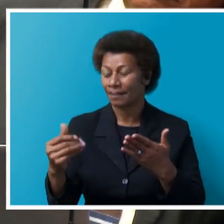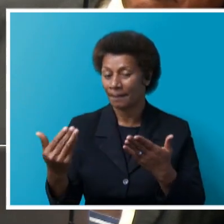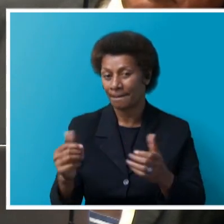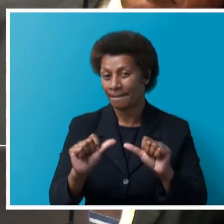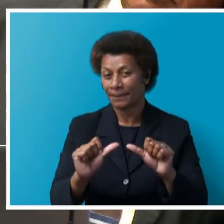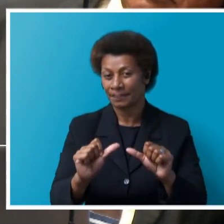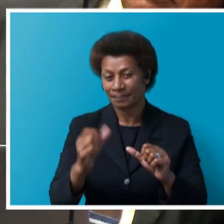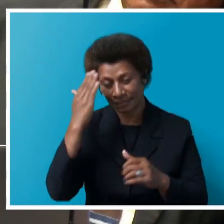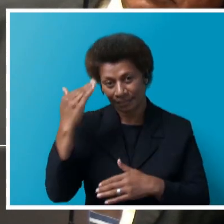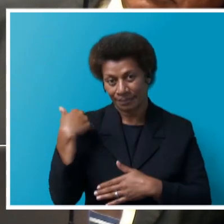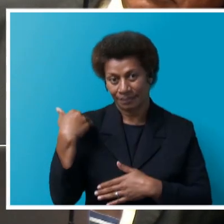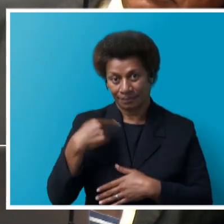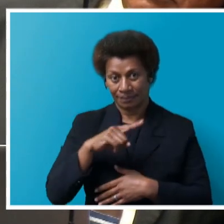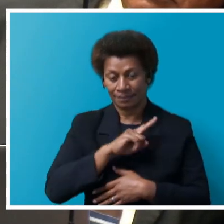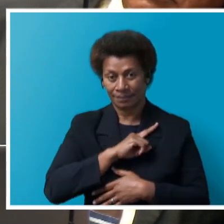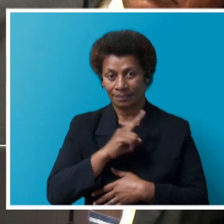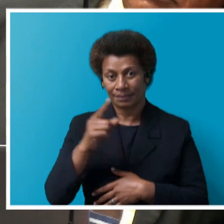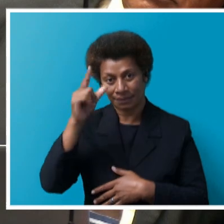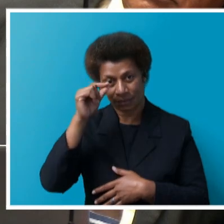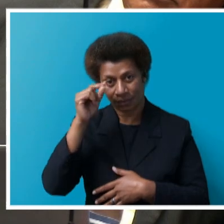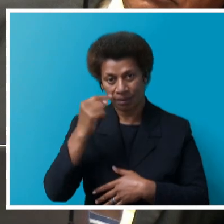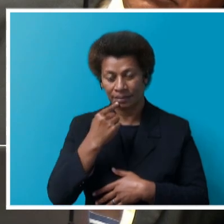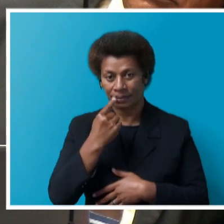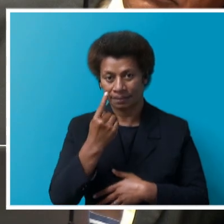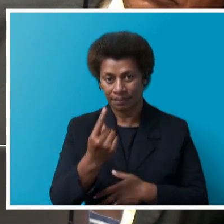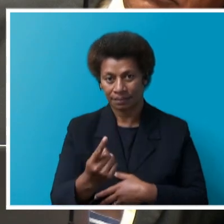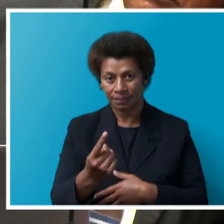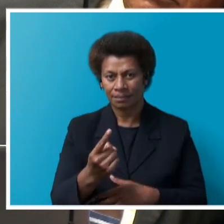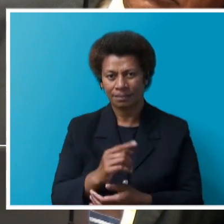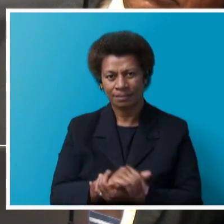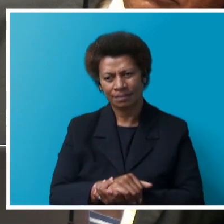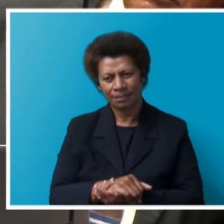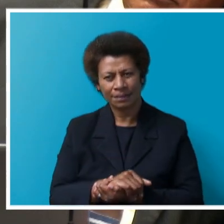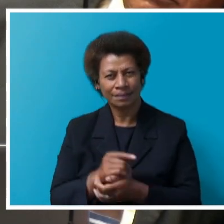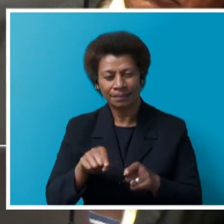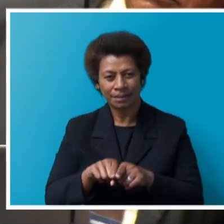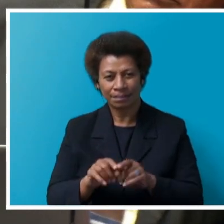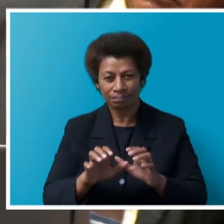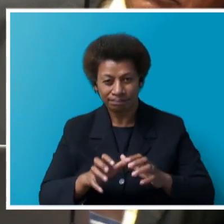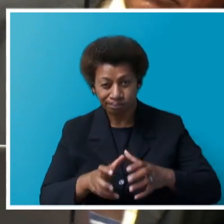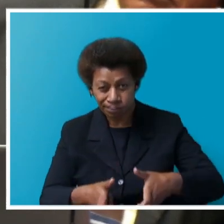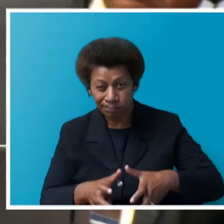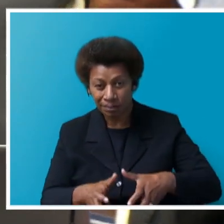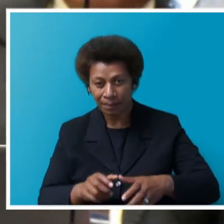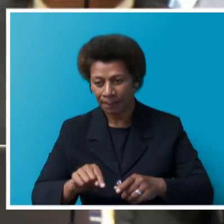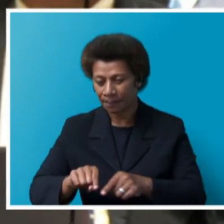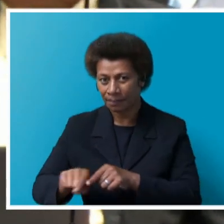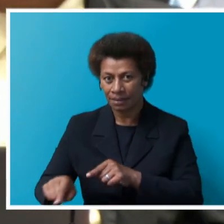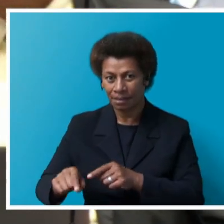House of this important Itoke idiom, sa indoko na karikari, a phrase deeply understood by our